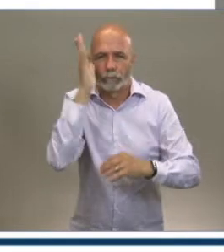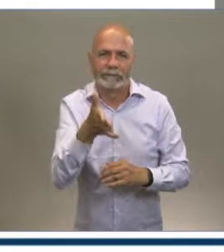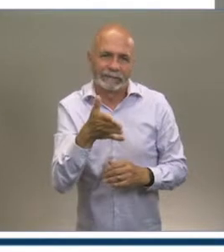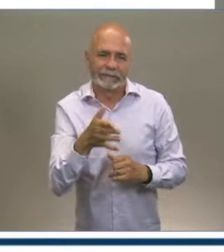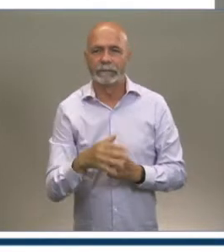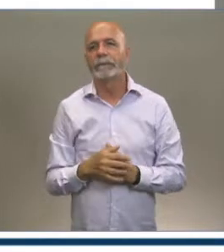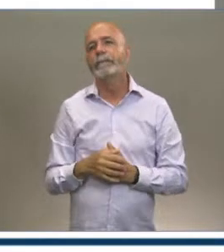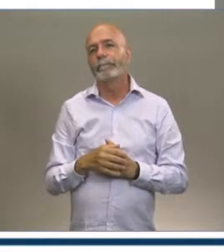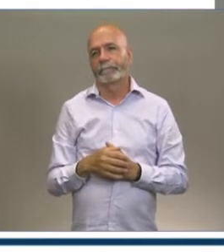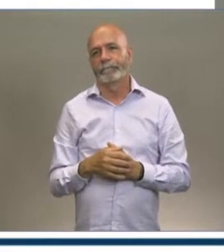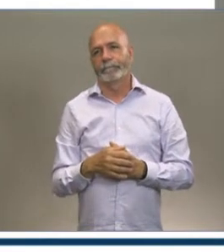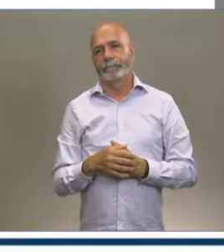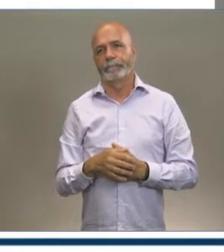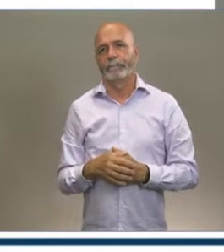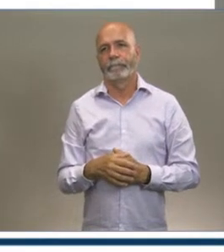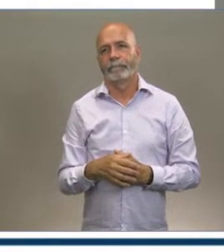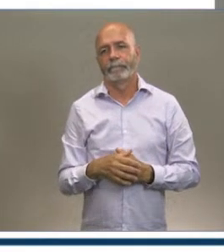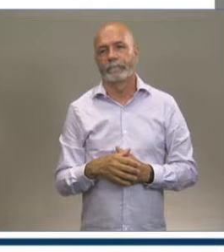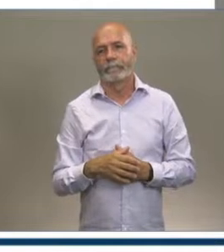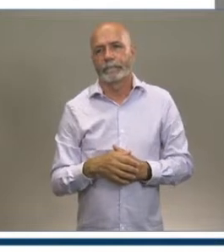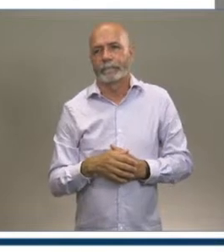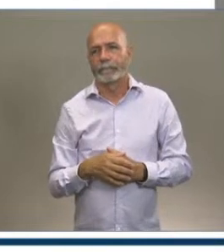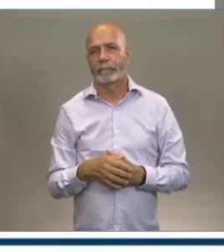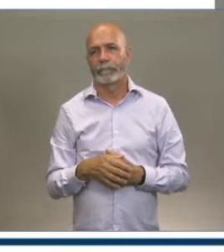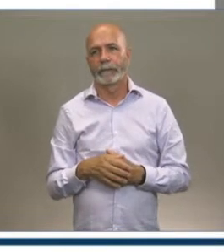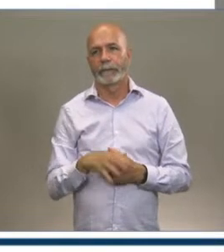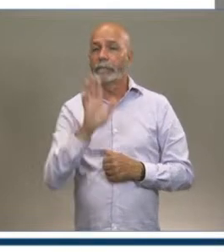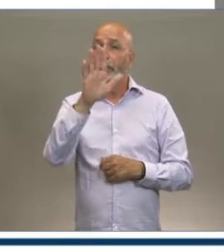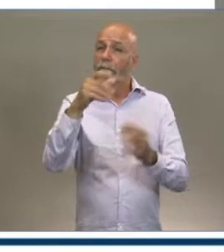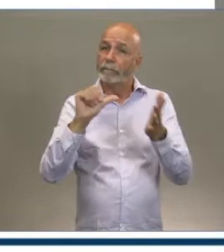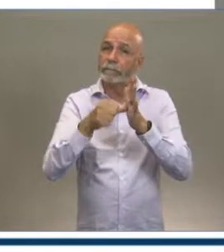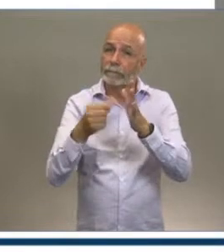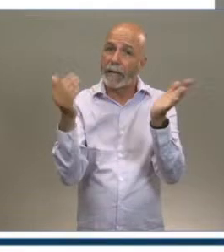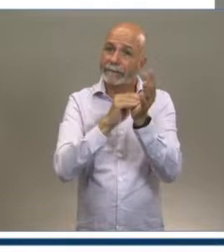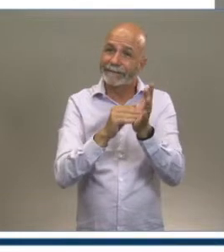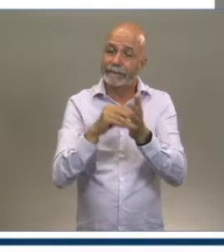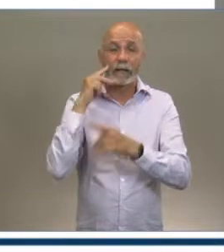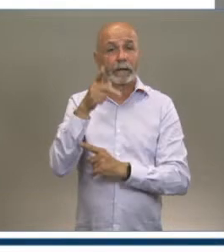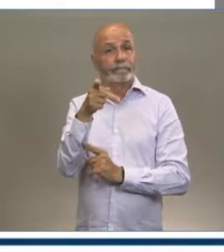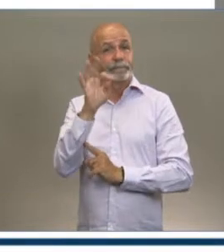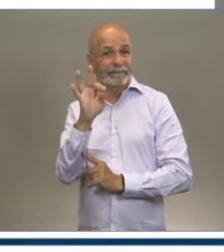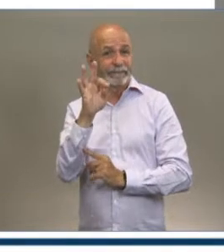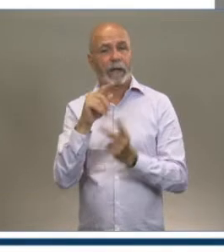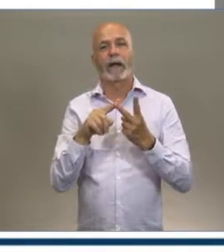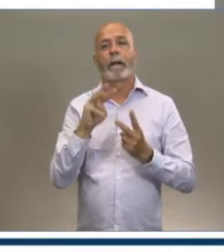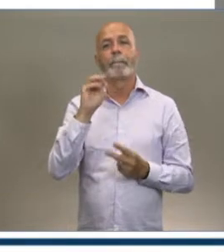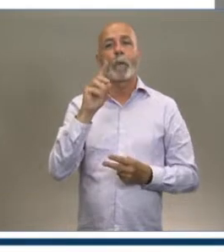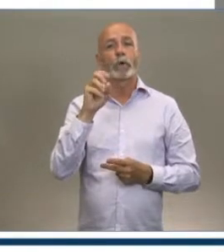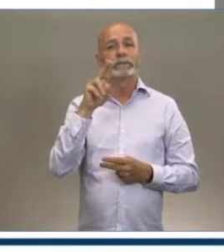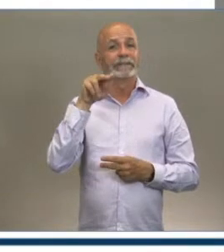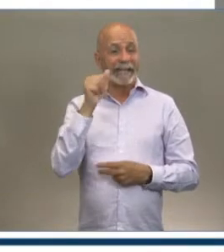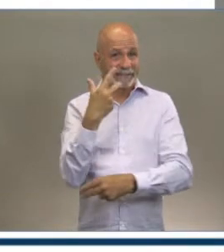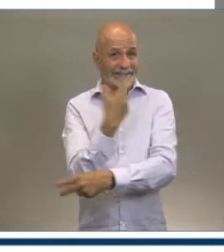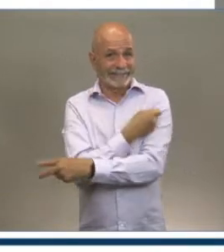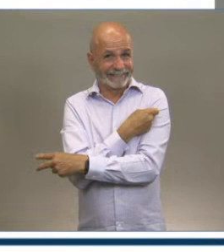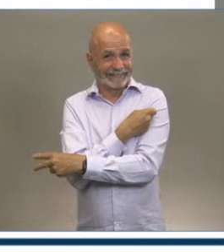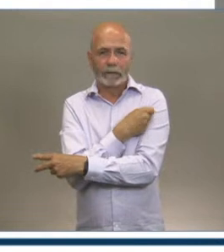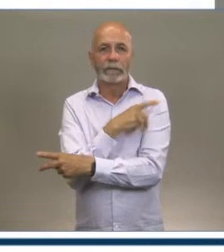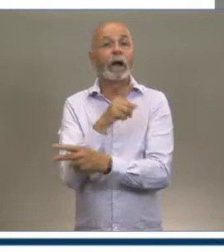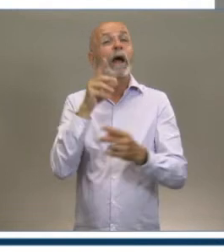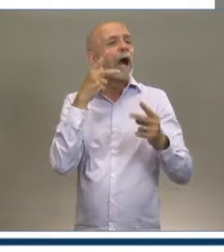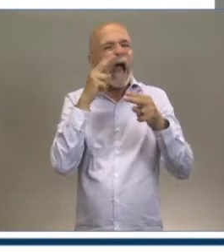that there is no difference between Moderna and Pfizer vaccines. They are both mRNA vaccines and both very